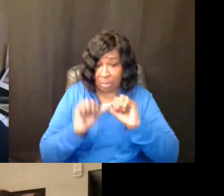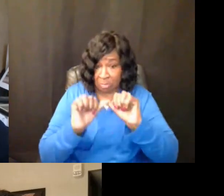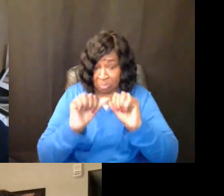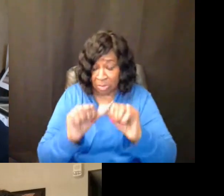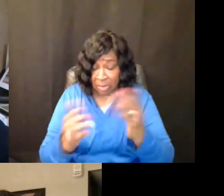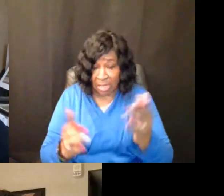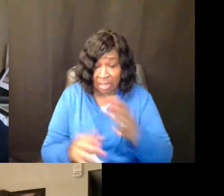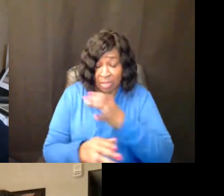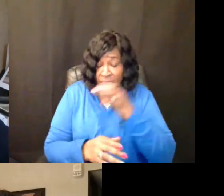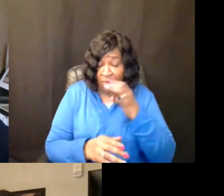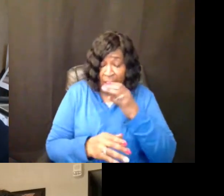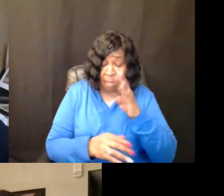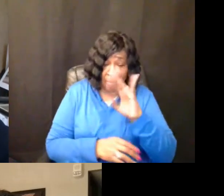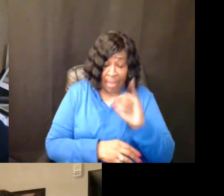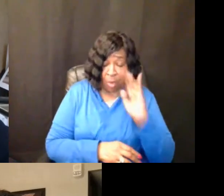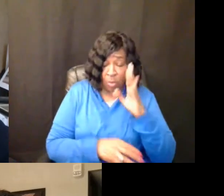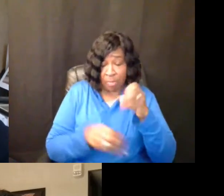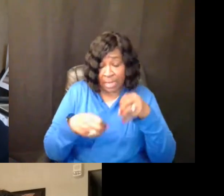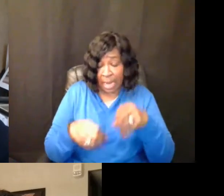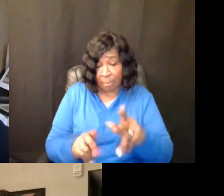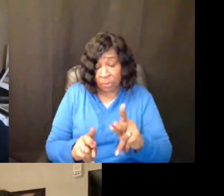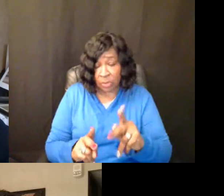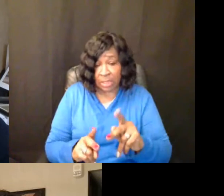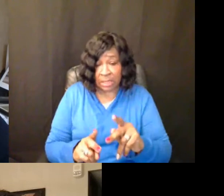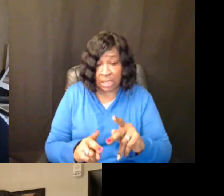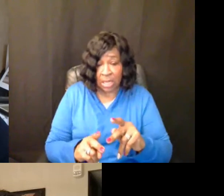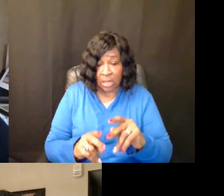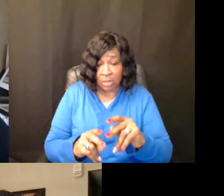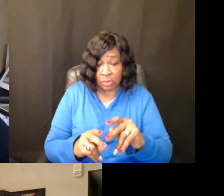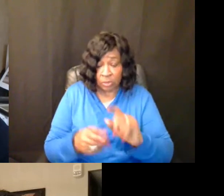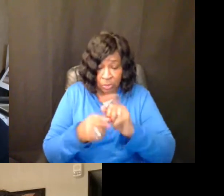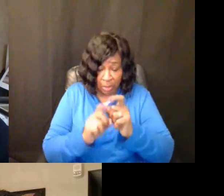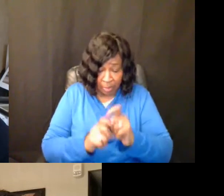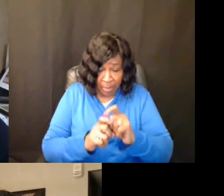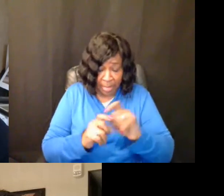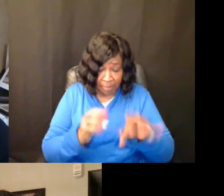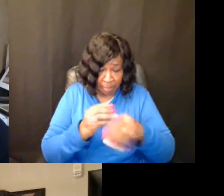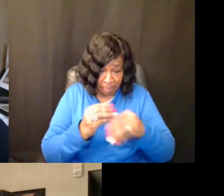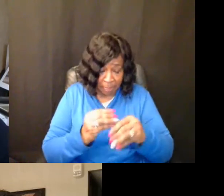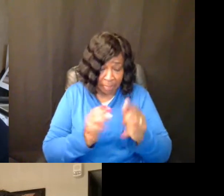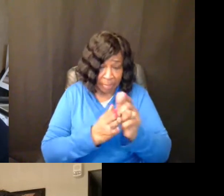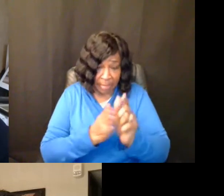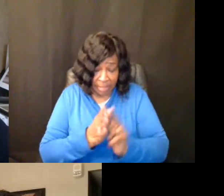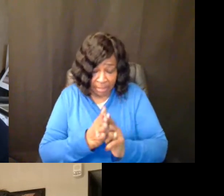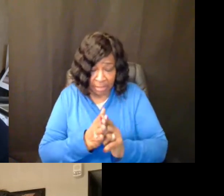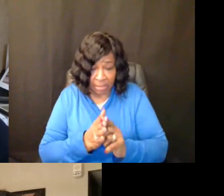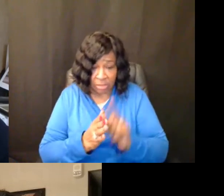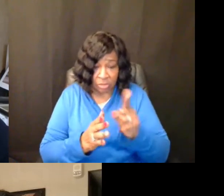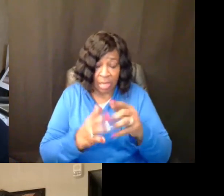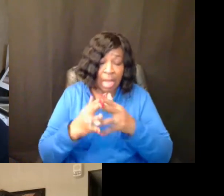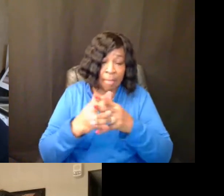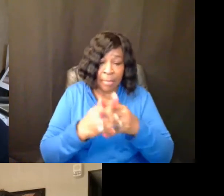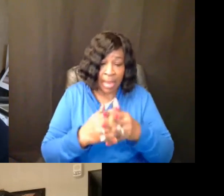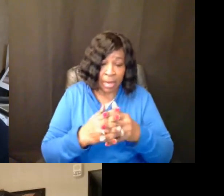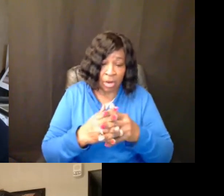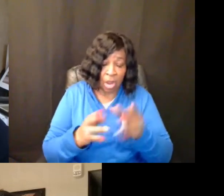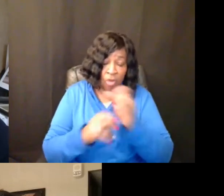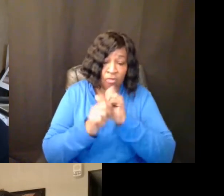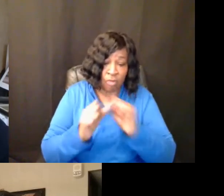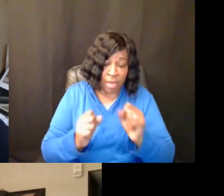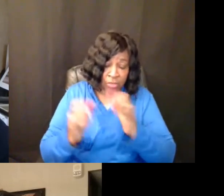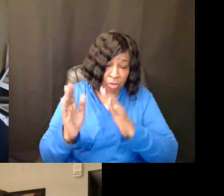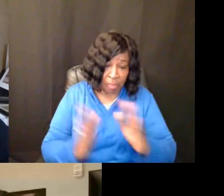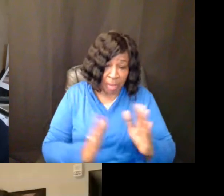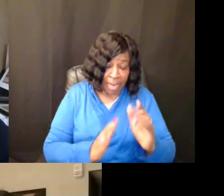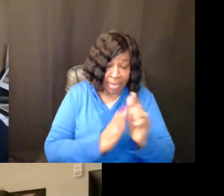an opportunity to amend the underlying legislation, the American Rescue Plan Act, to try to